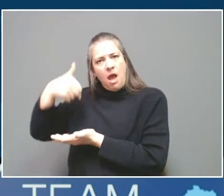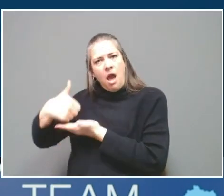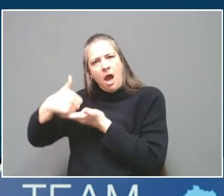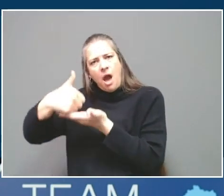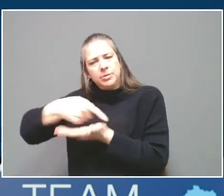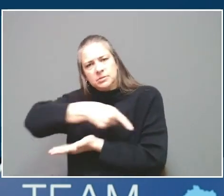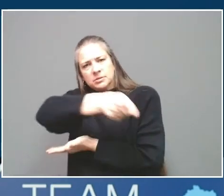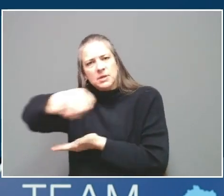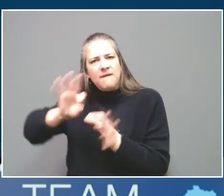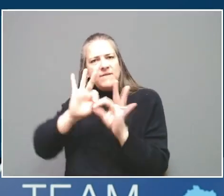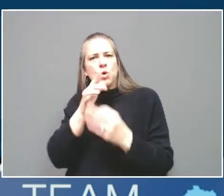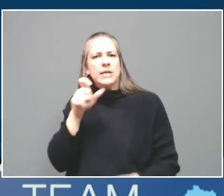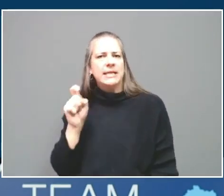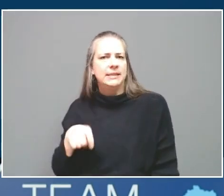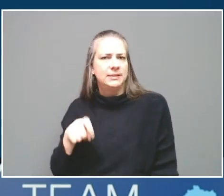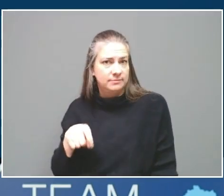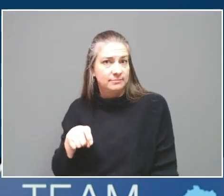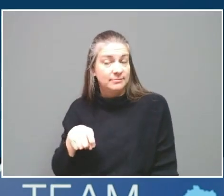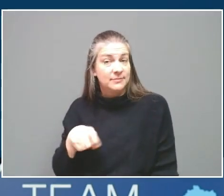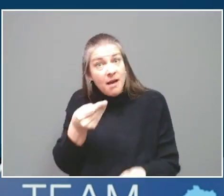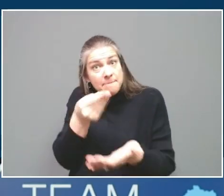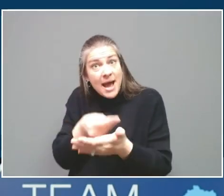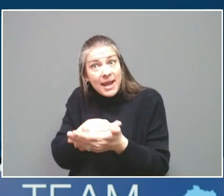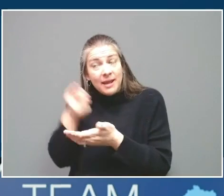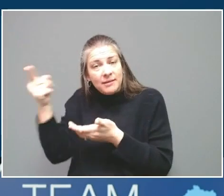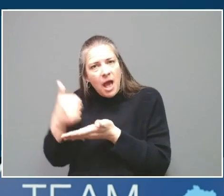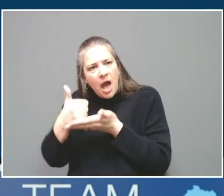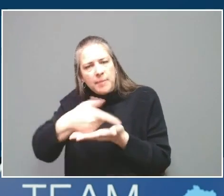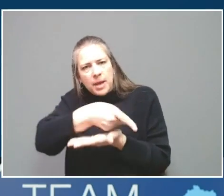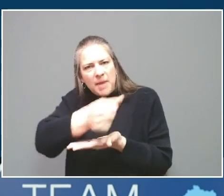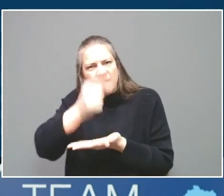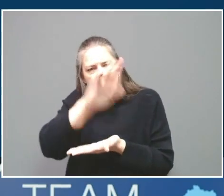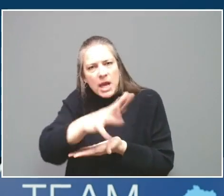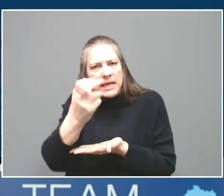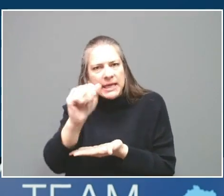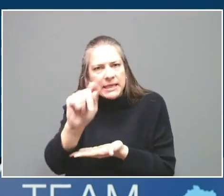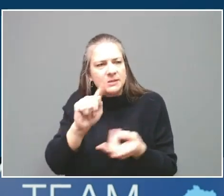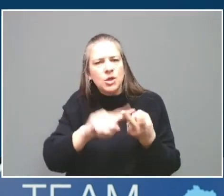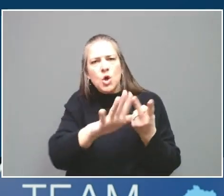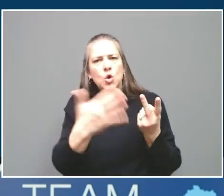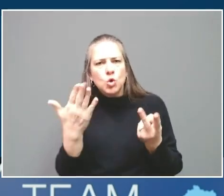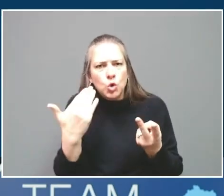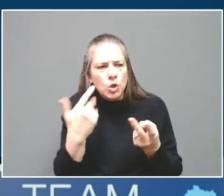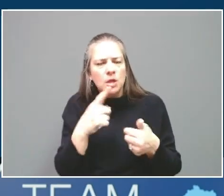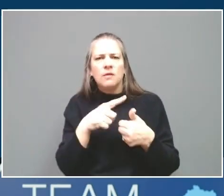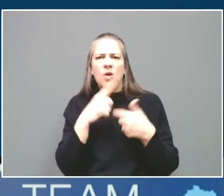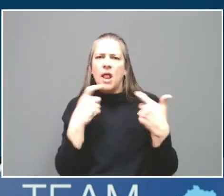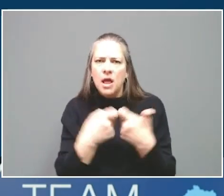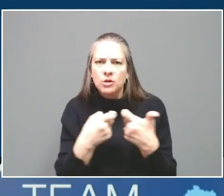families in need. The funding can help folks pay for heating, cooling, and energy bills. And so far, this program has helped